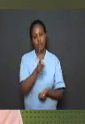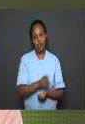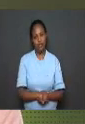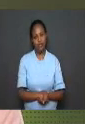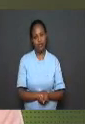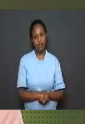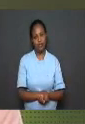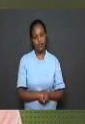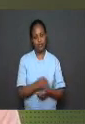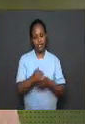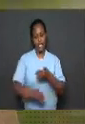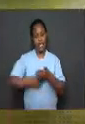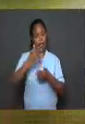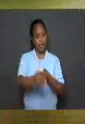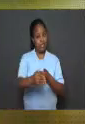relationships are balanced.